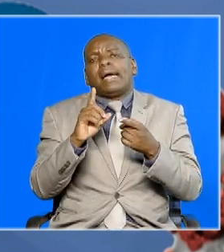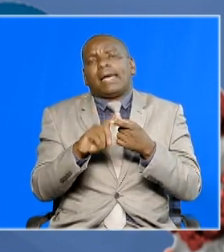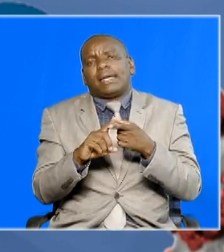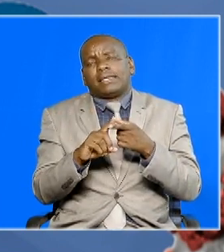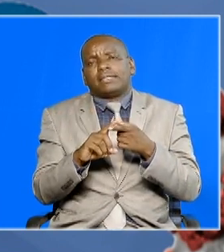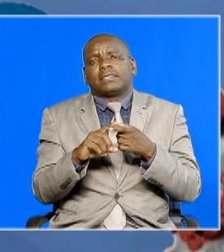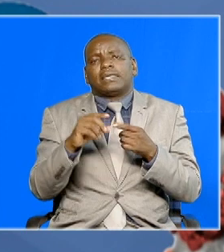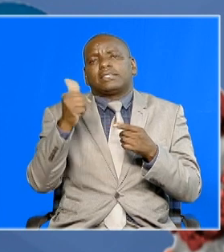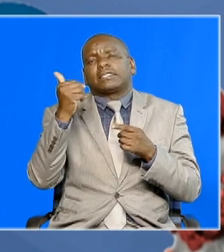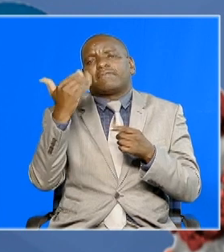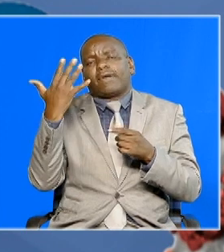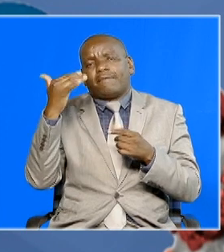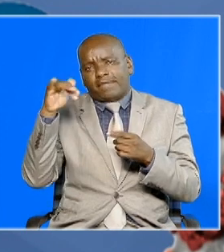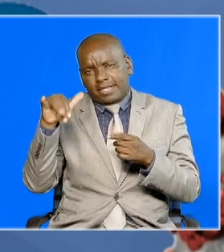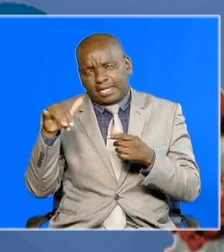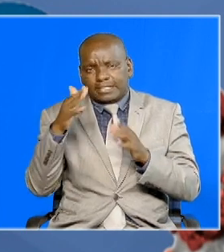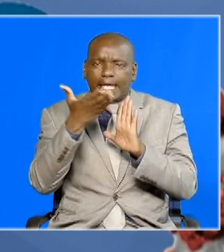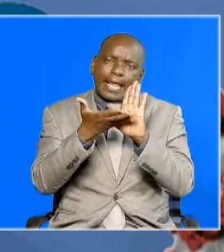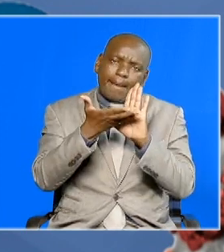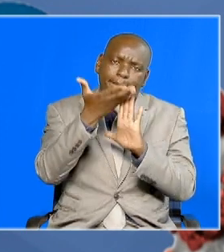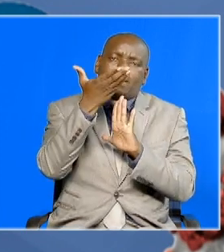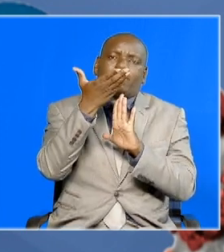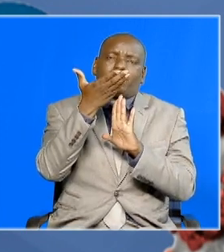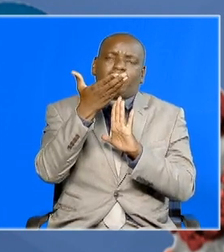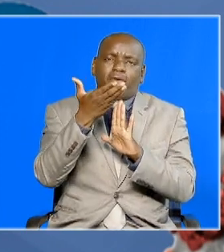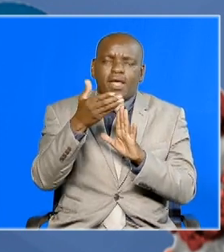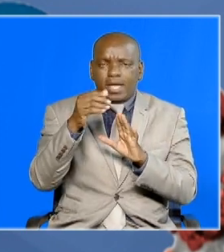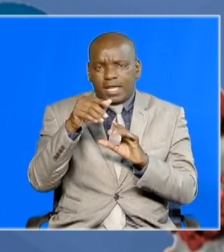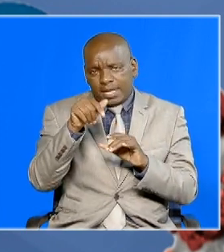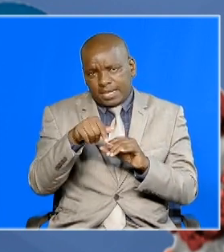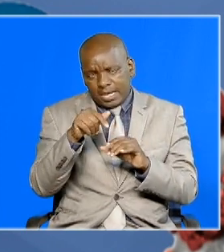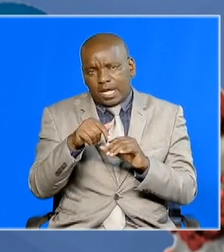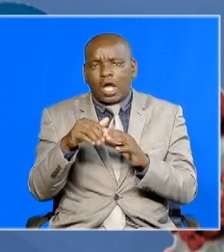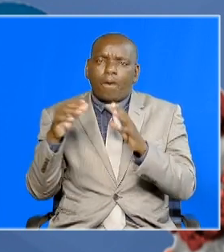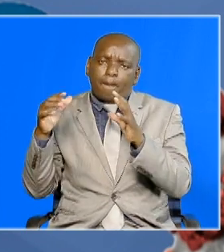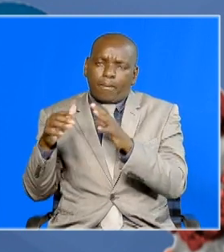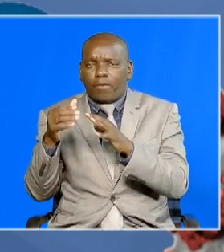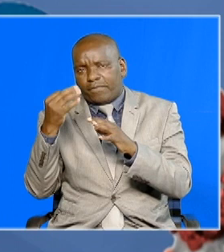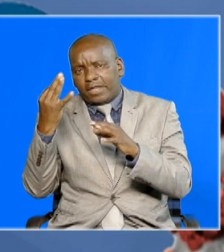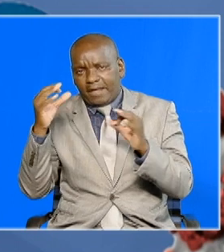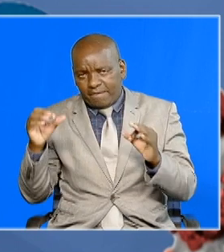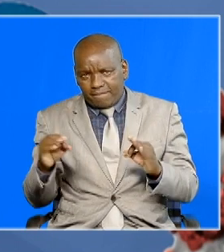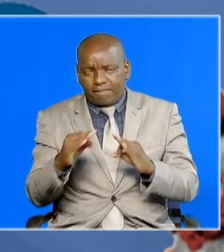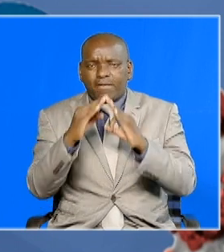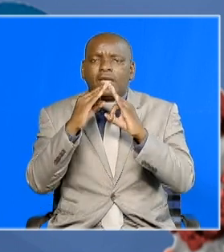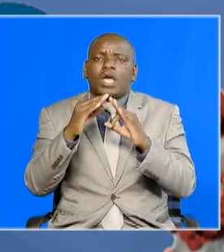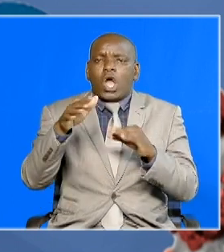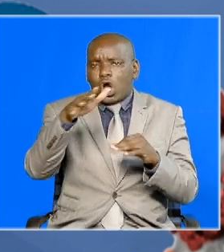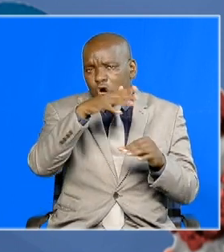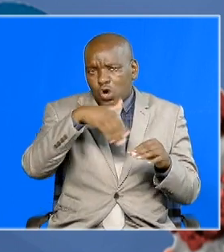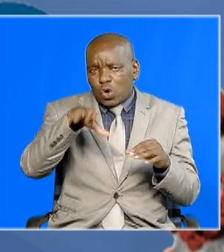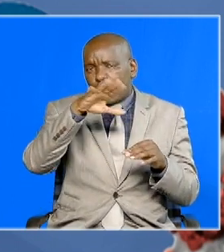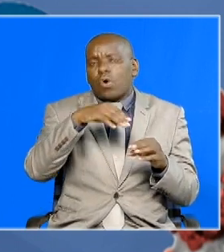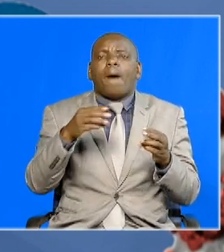are actually 65 years and above. Whilst phase 3 finally will cover the rest of